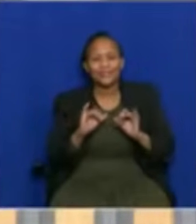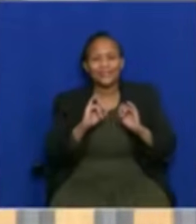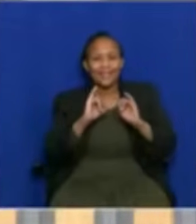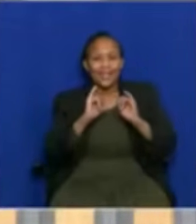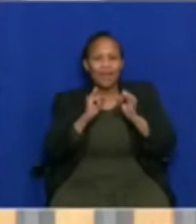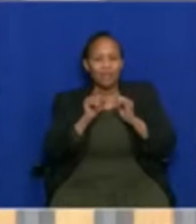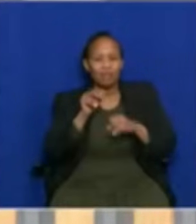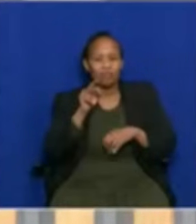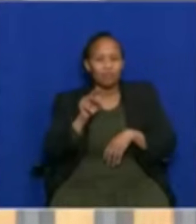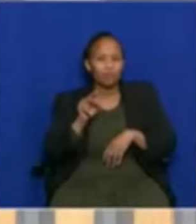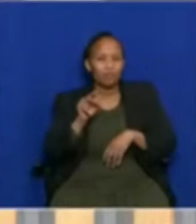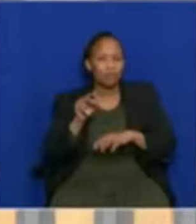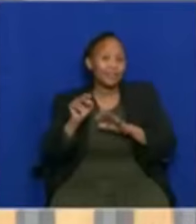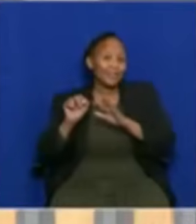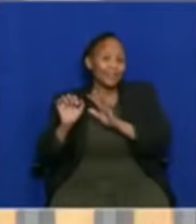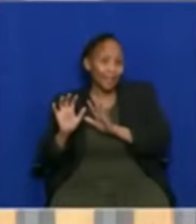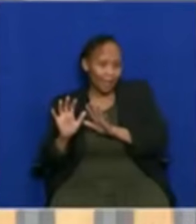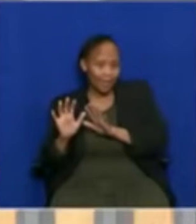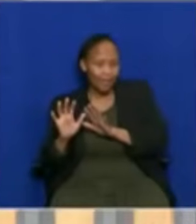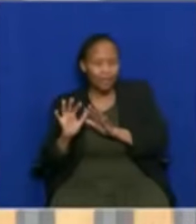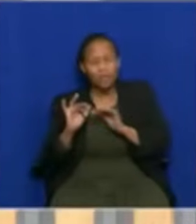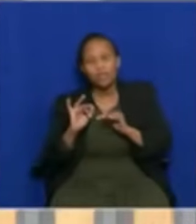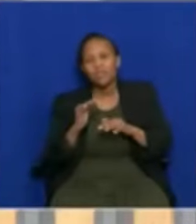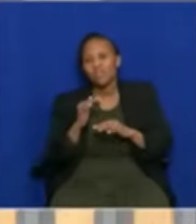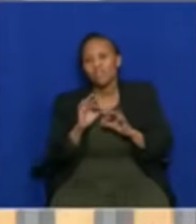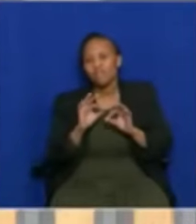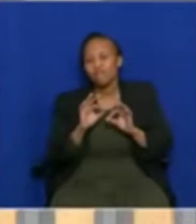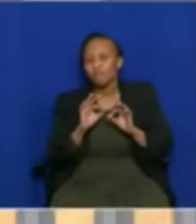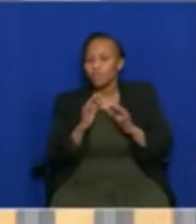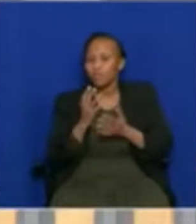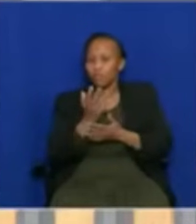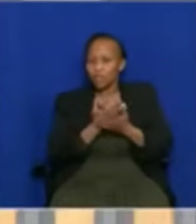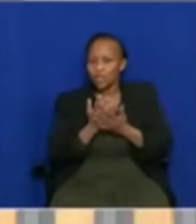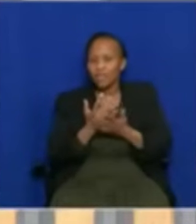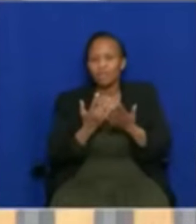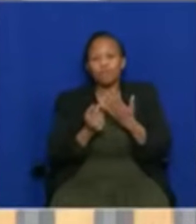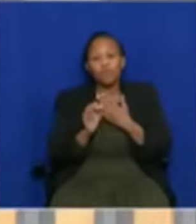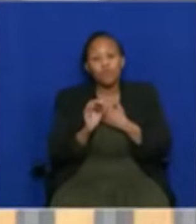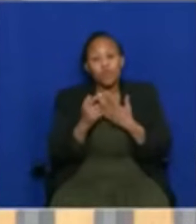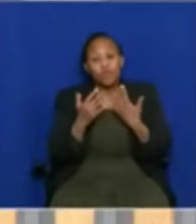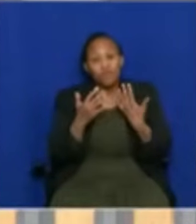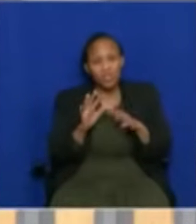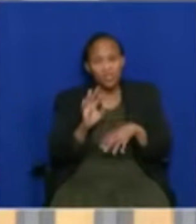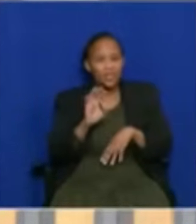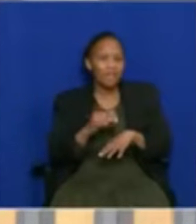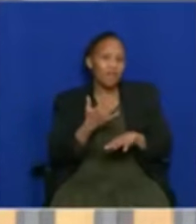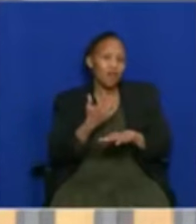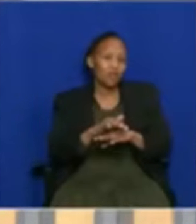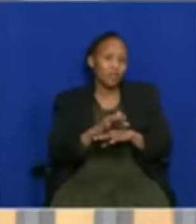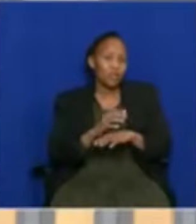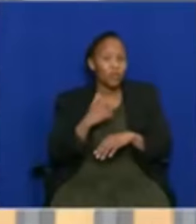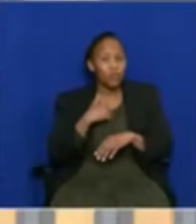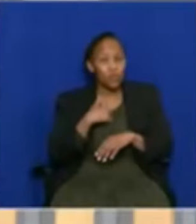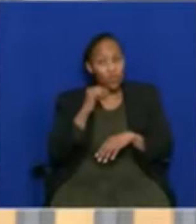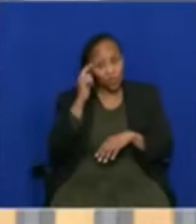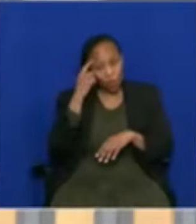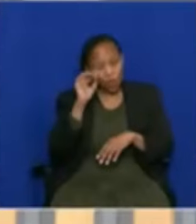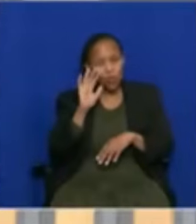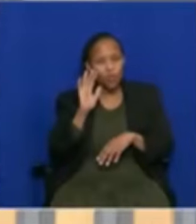discussion outside, which was an expectation that you would be done going through the